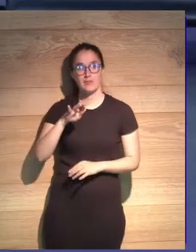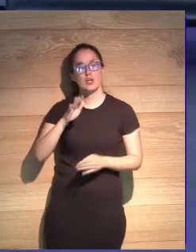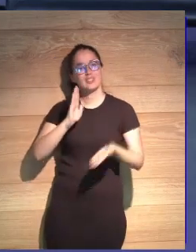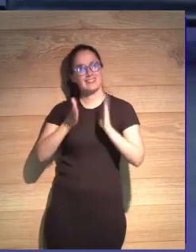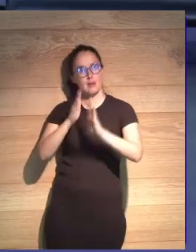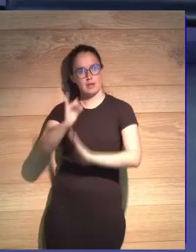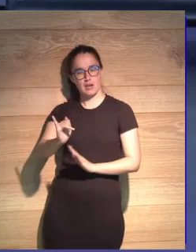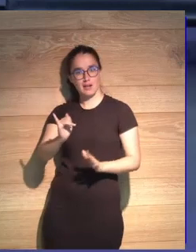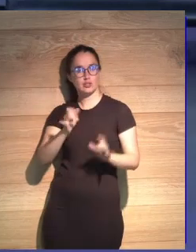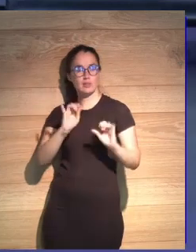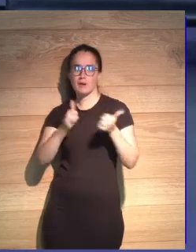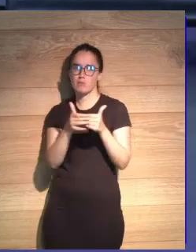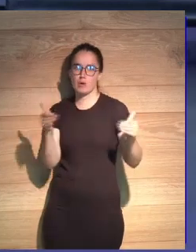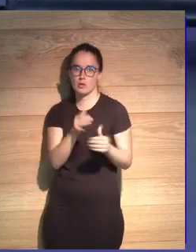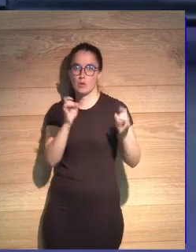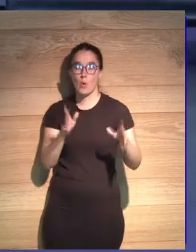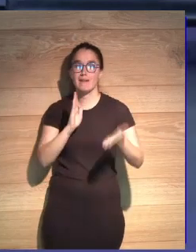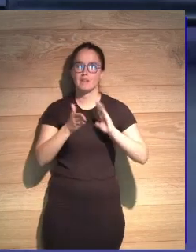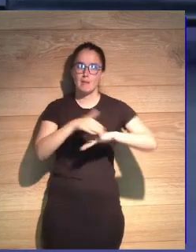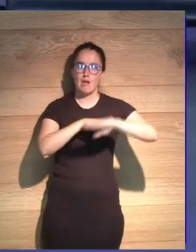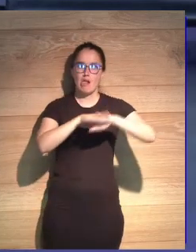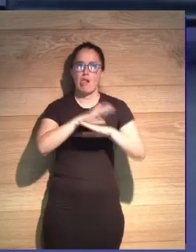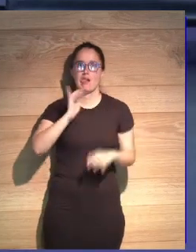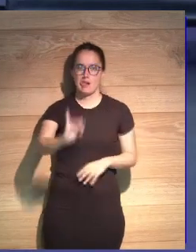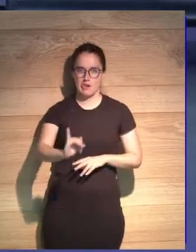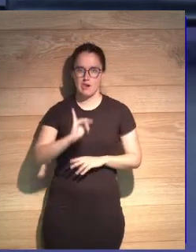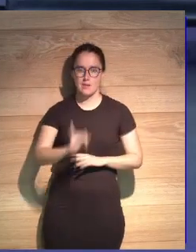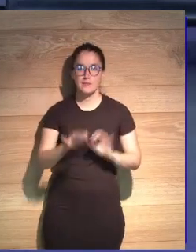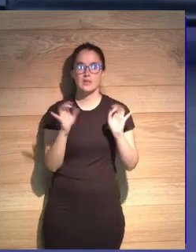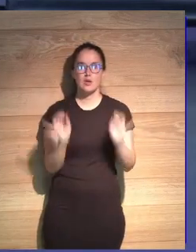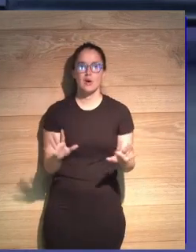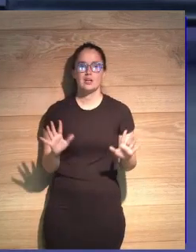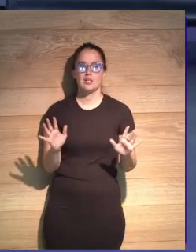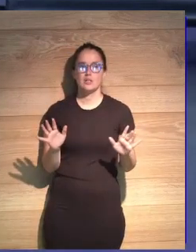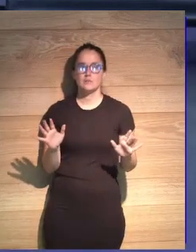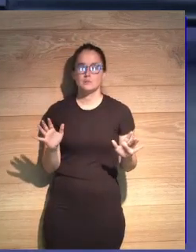neuroplasticity. So there is a therapy. This is always based on the same thing. There's a standard therapy